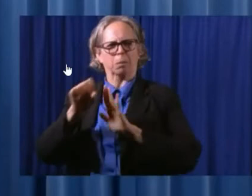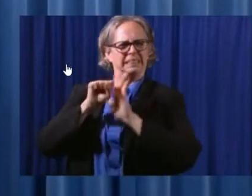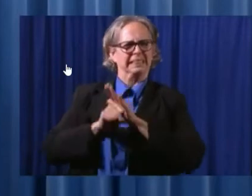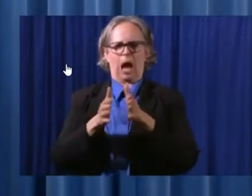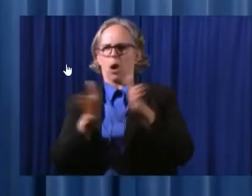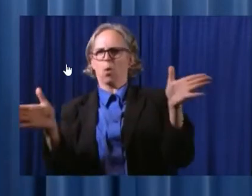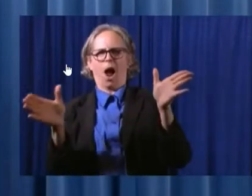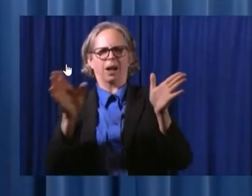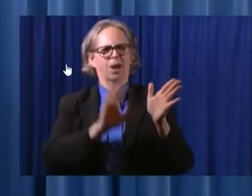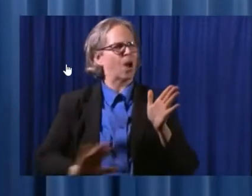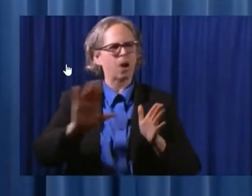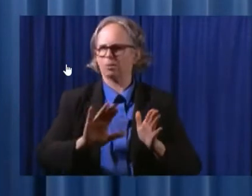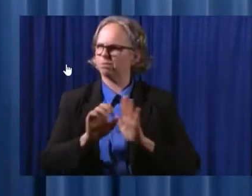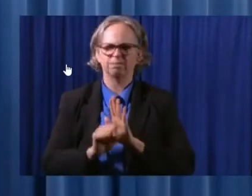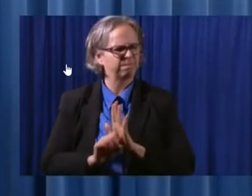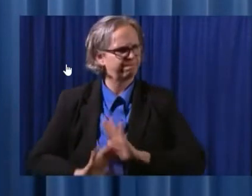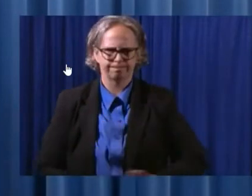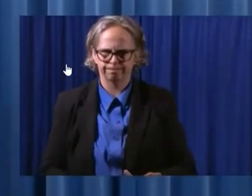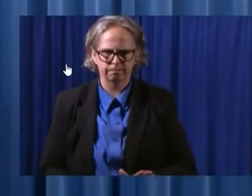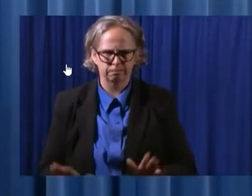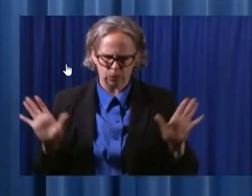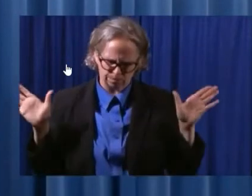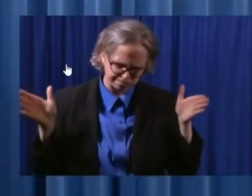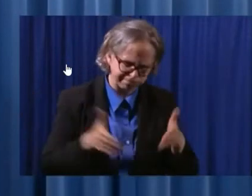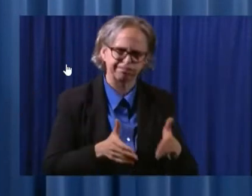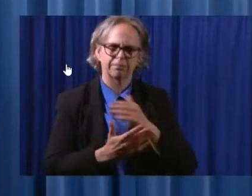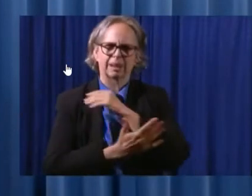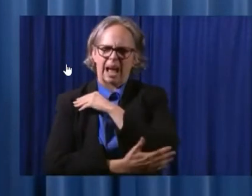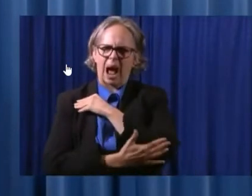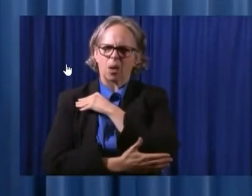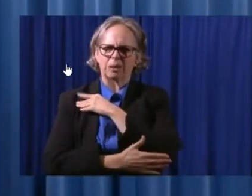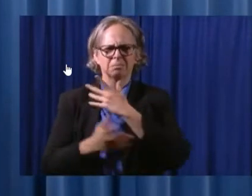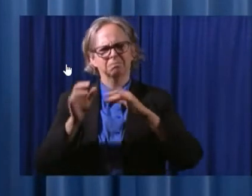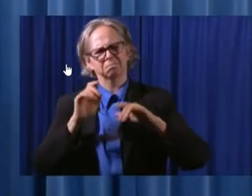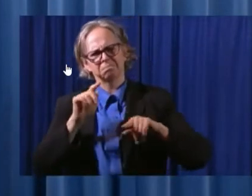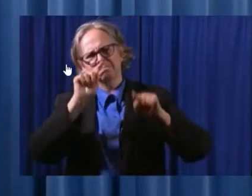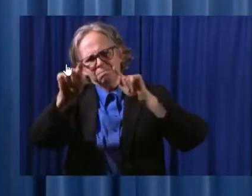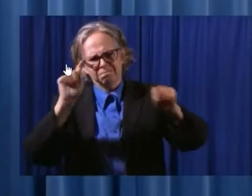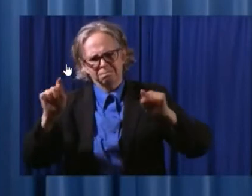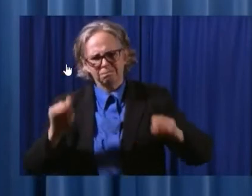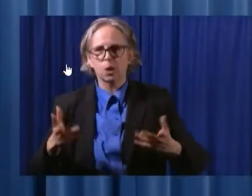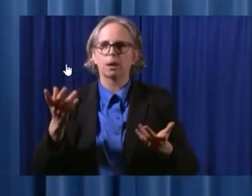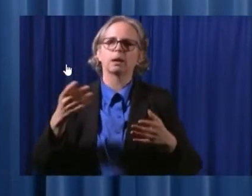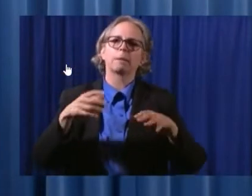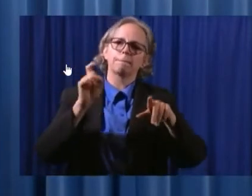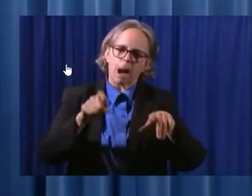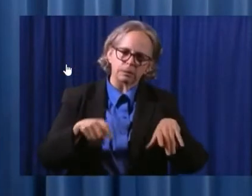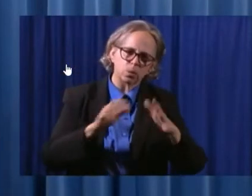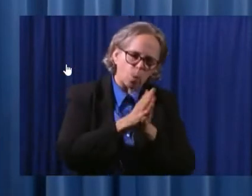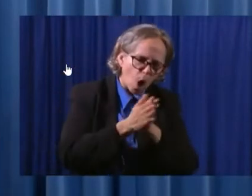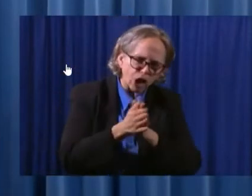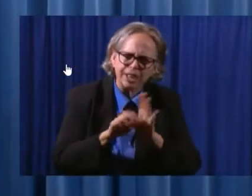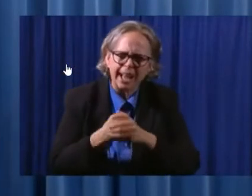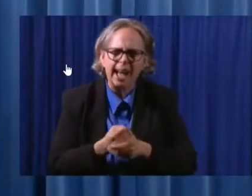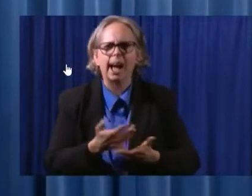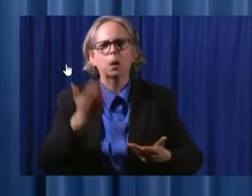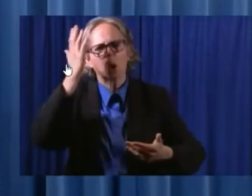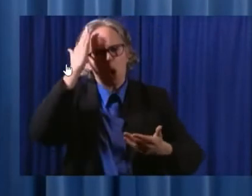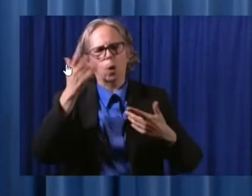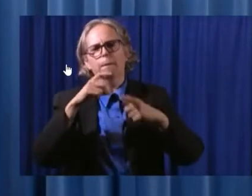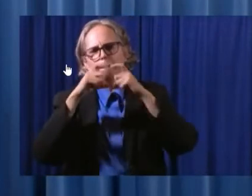common. We all need to wash our hands. We all need to keep social distance. We all need to wear a mask when we're